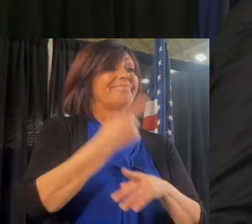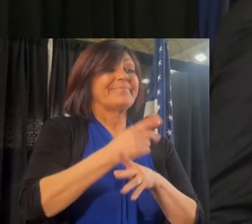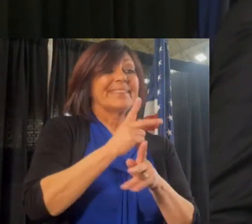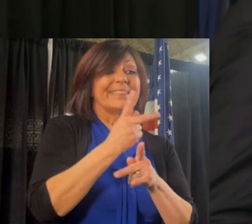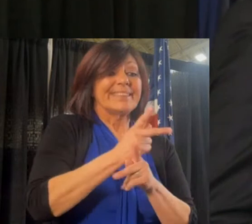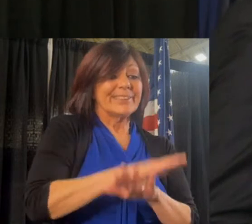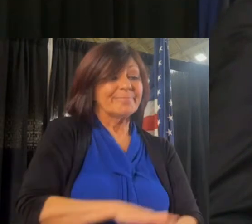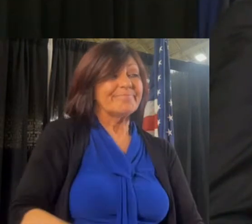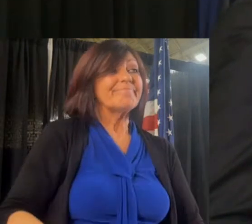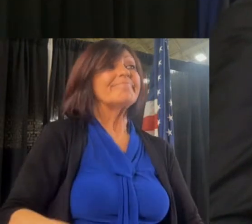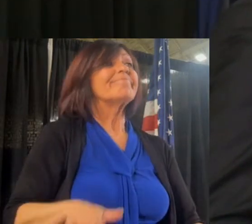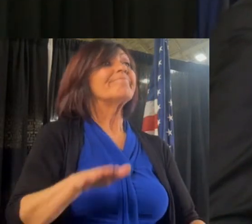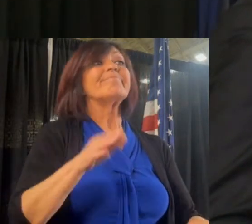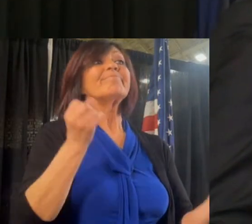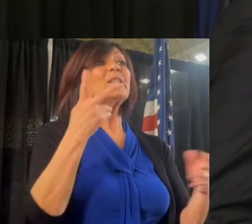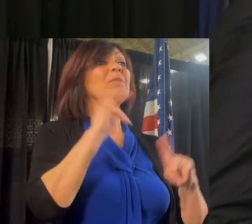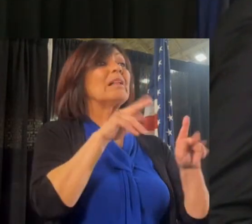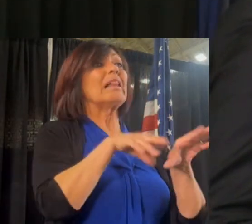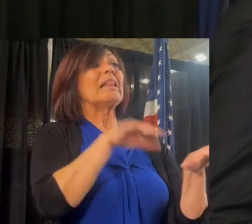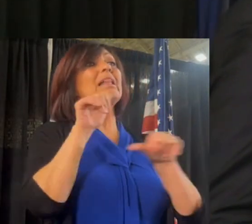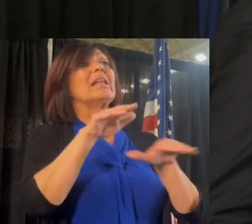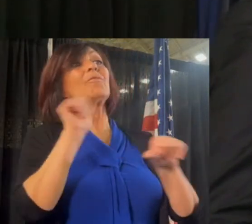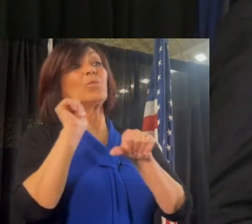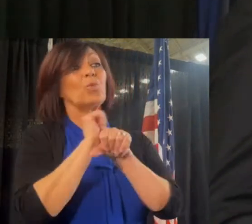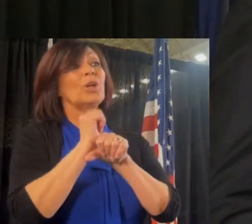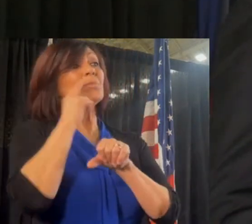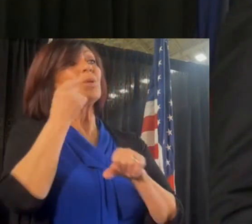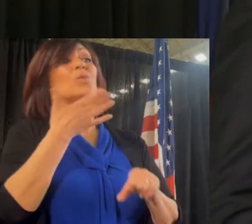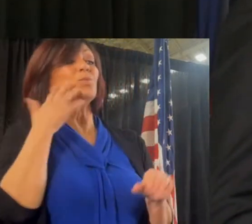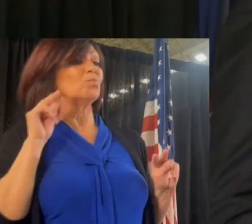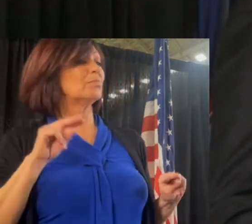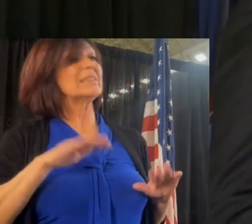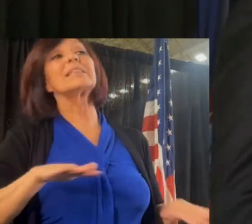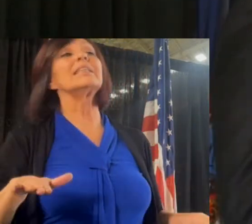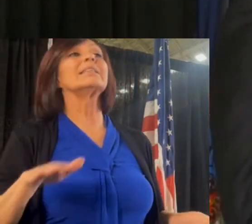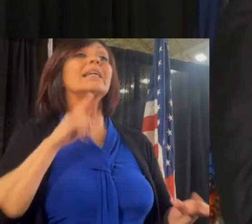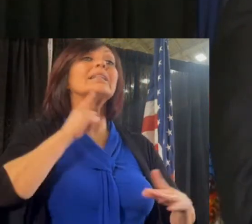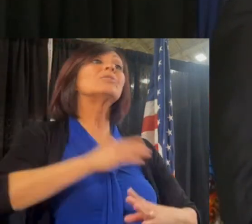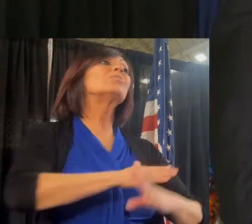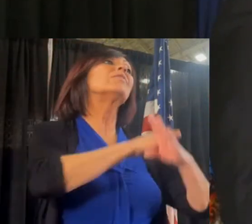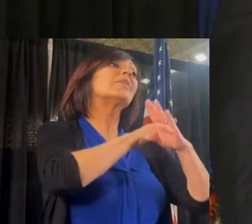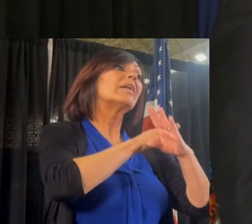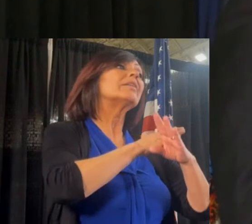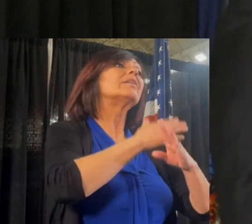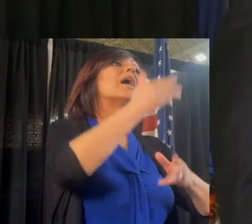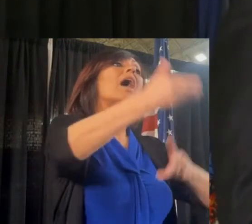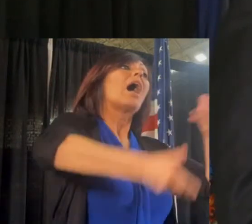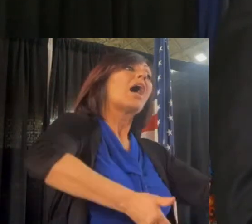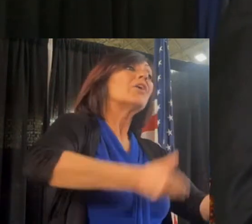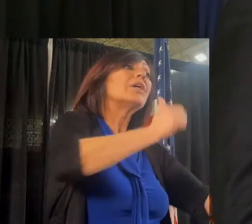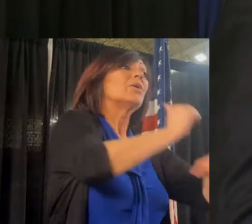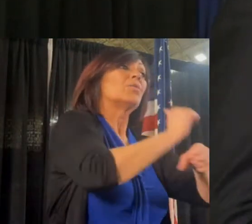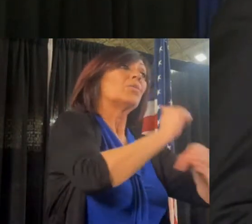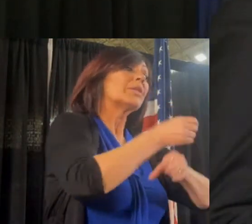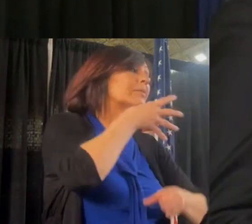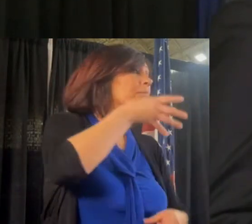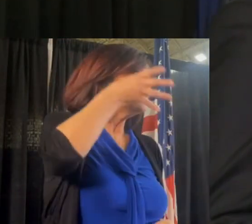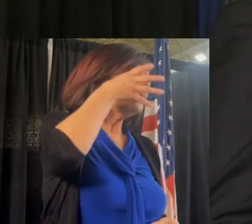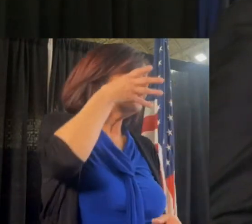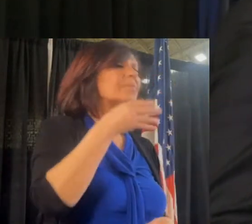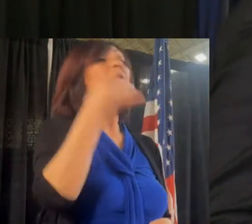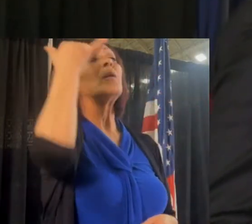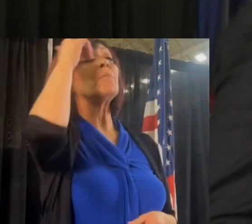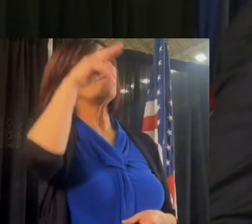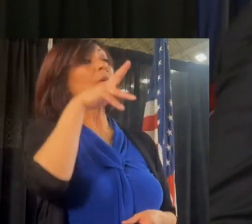nationwide to drop out of the workforce and prevented employers from hiring many working parents. The